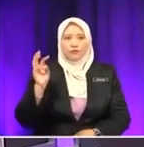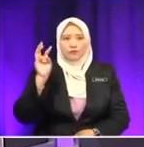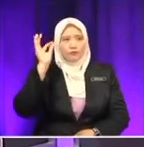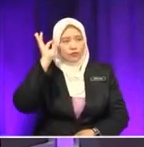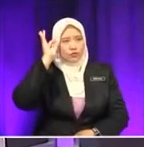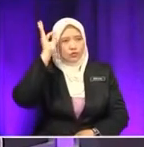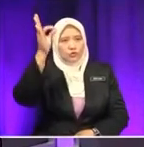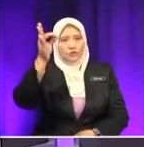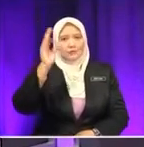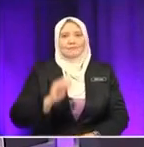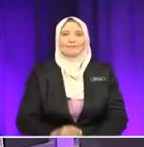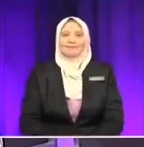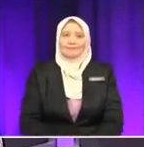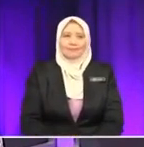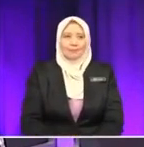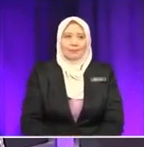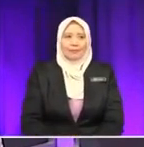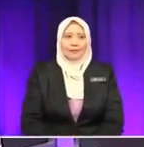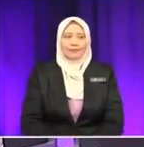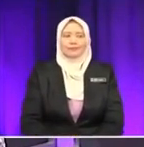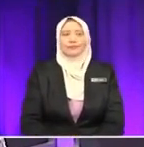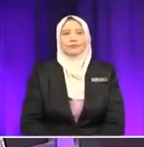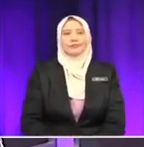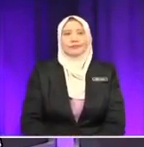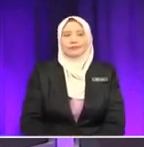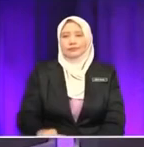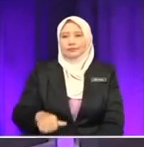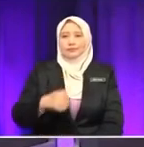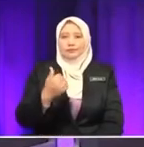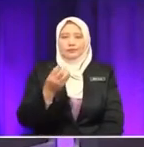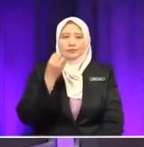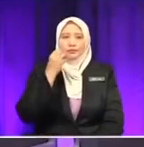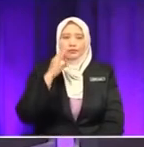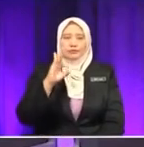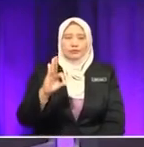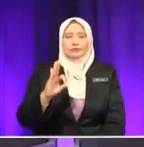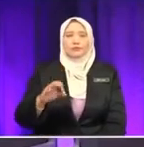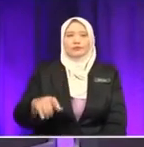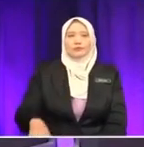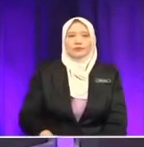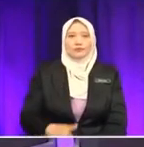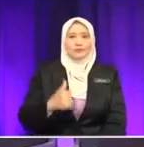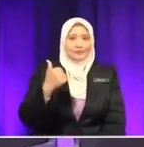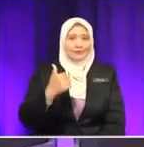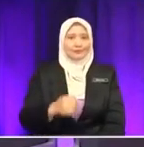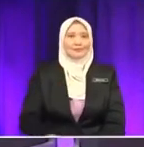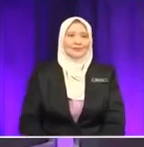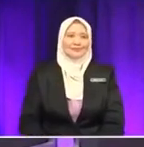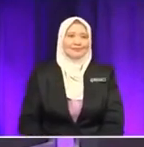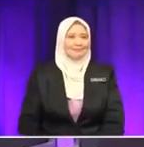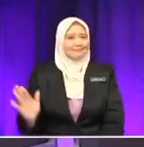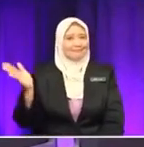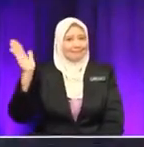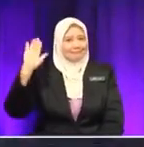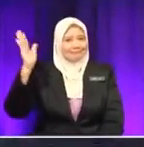can change your future. I wish you all the best of luck. And see you when I see you guys. All right. Bye. Thank